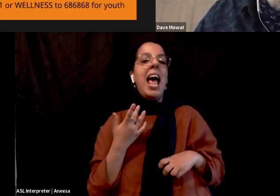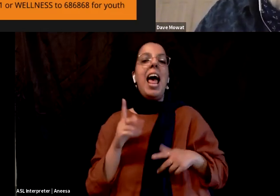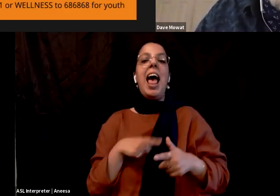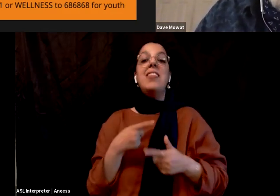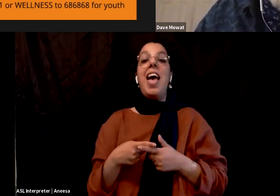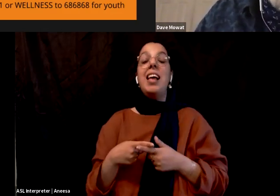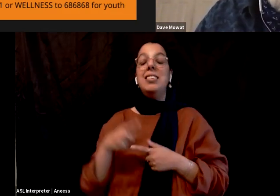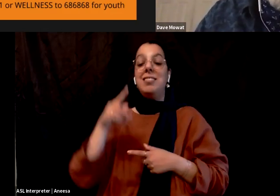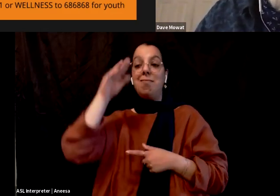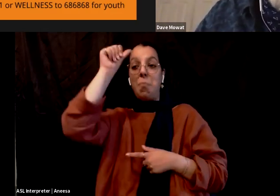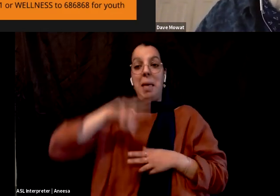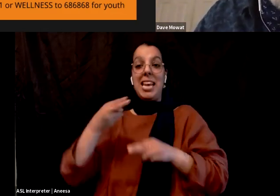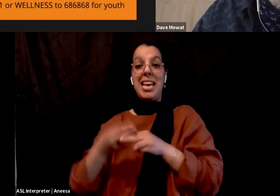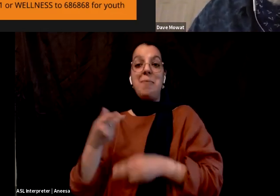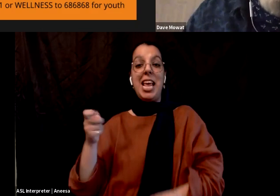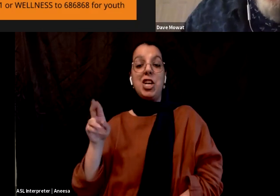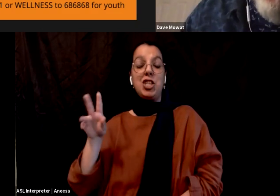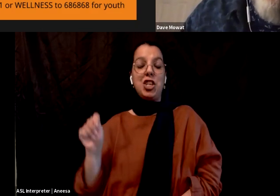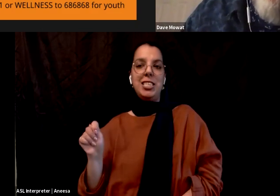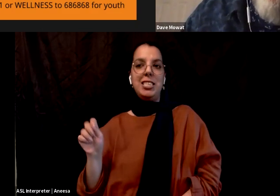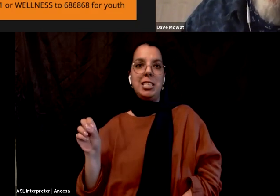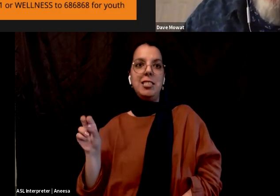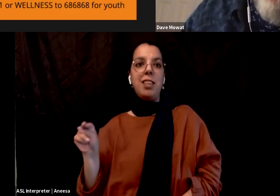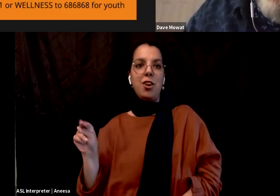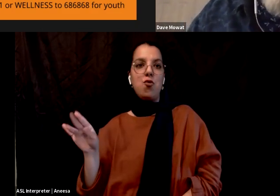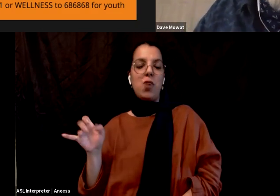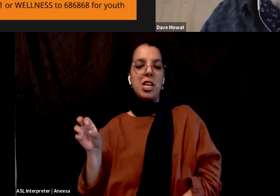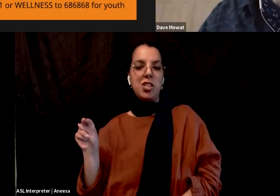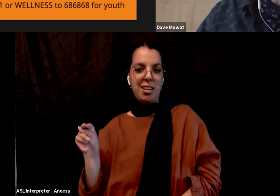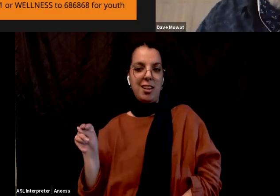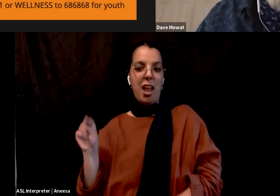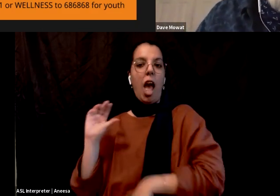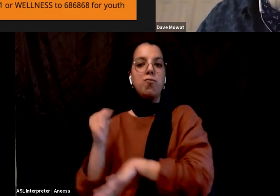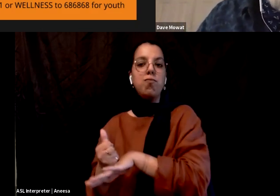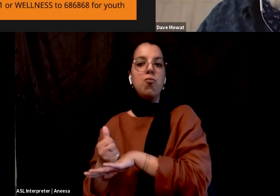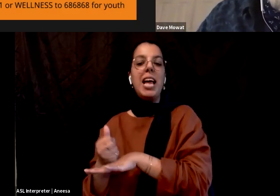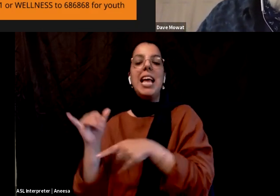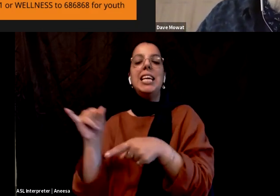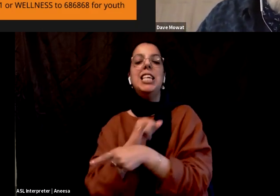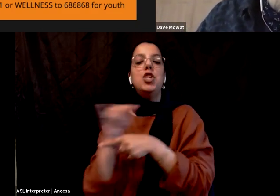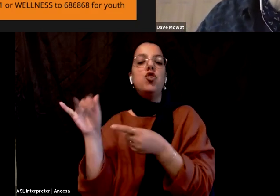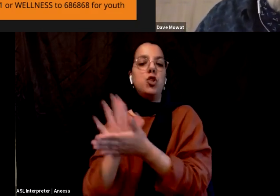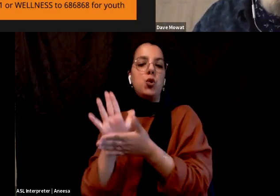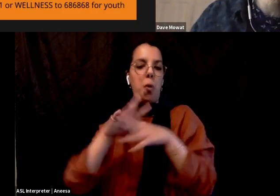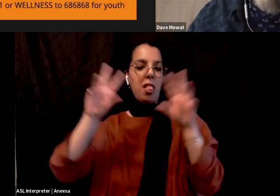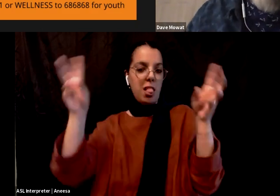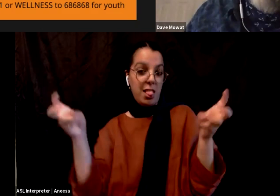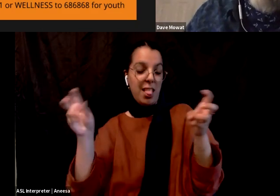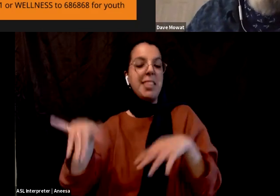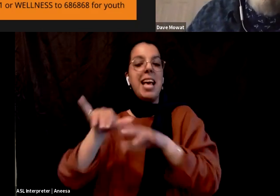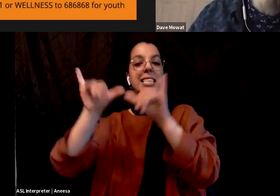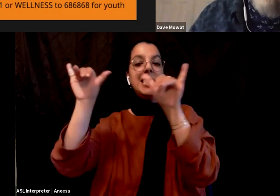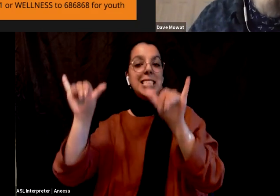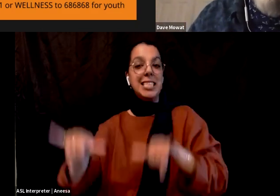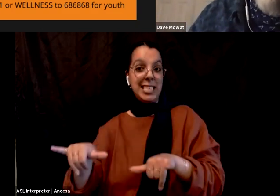then see the creation of the industrial school. And the industrial school system, it builds on the